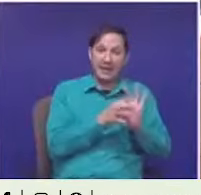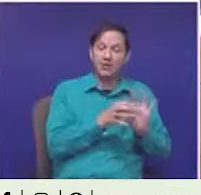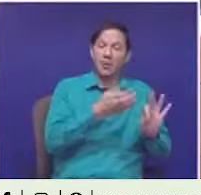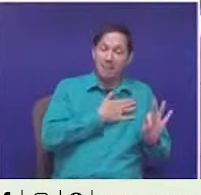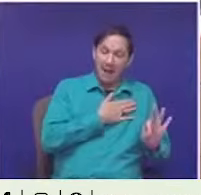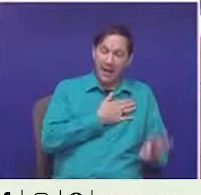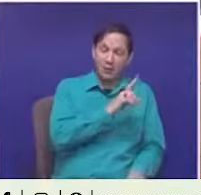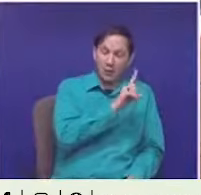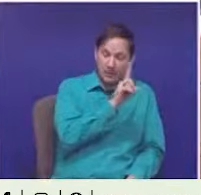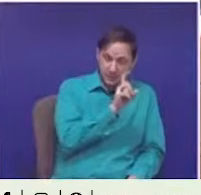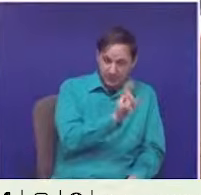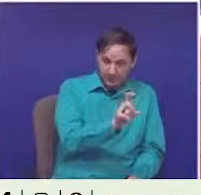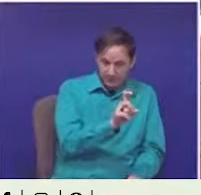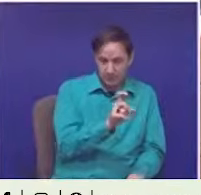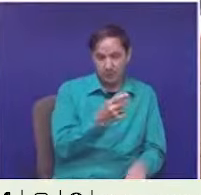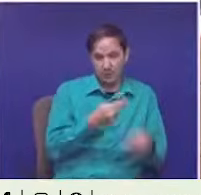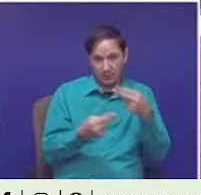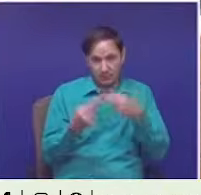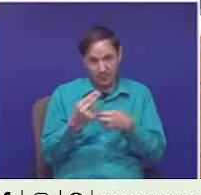Honourable Minister.